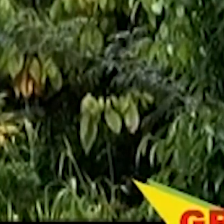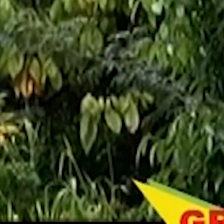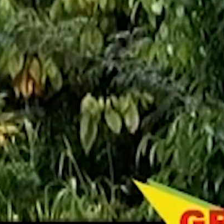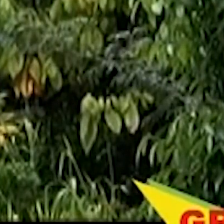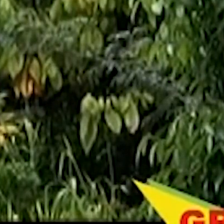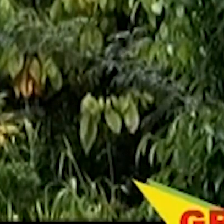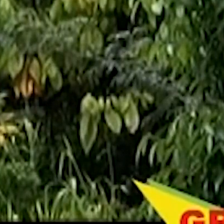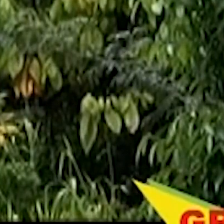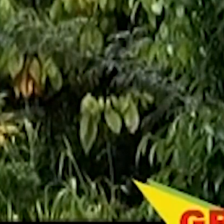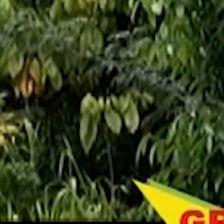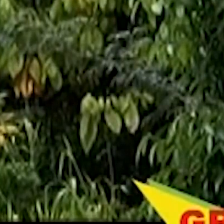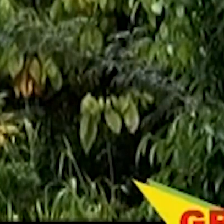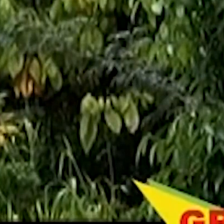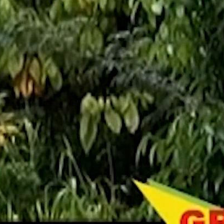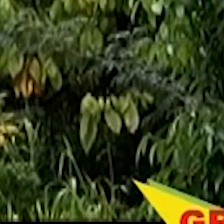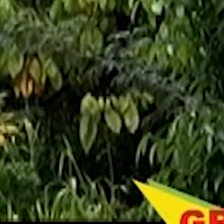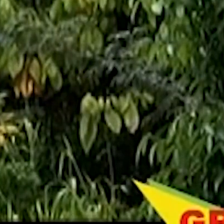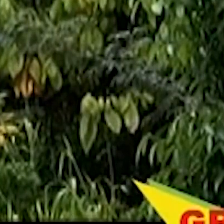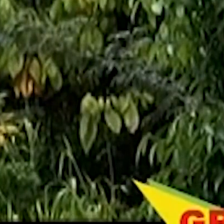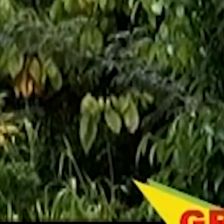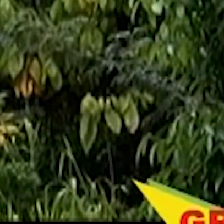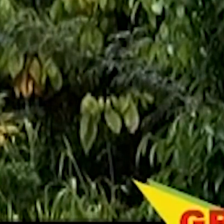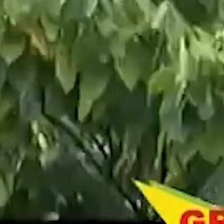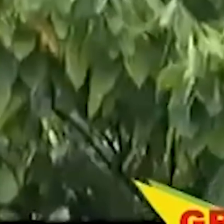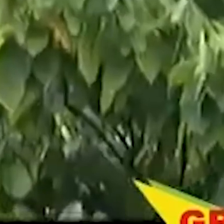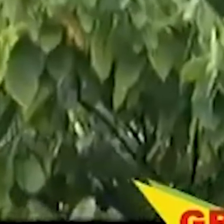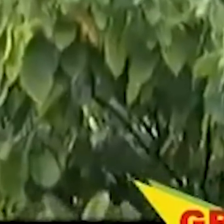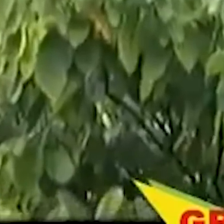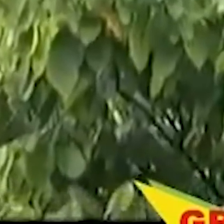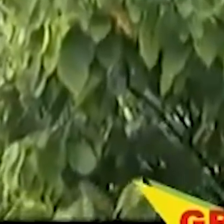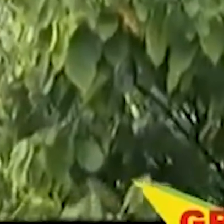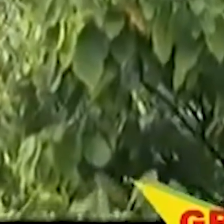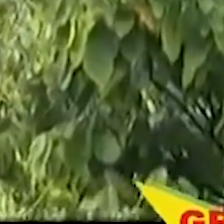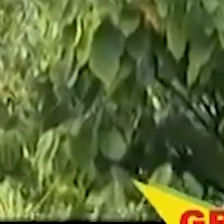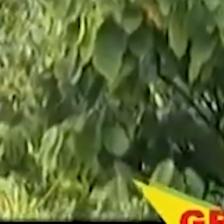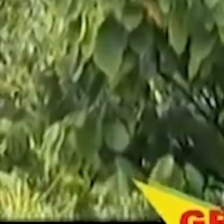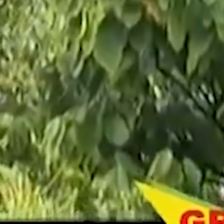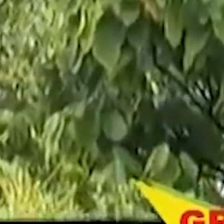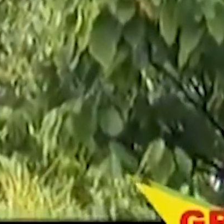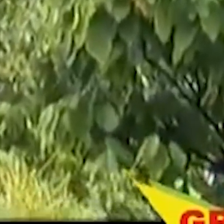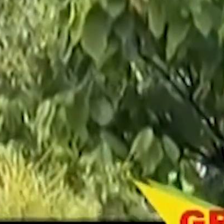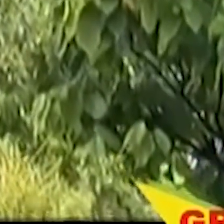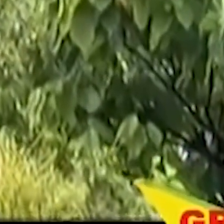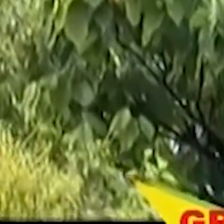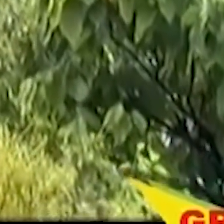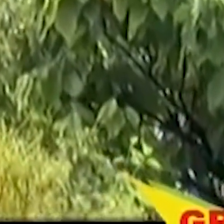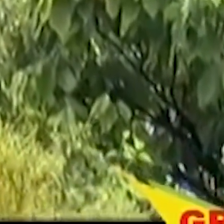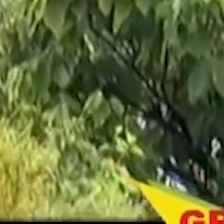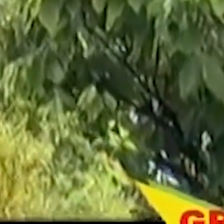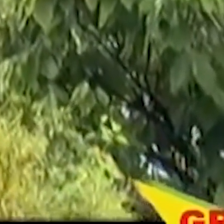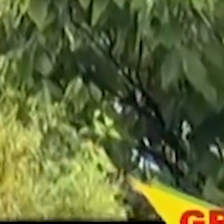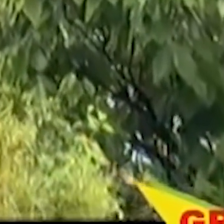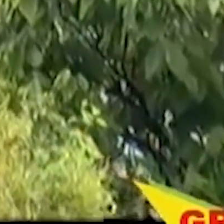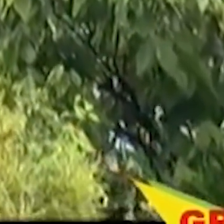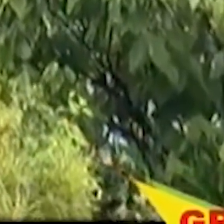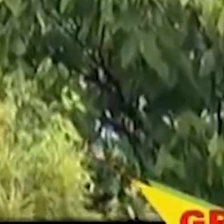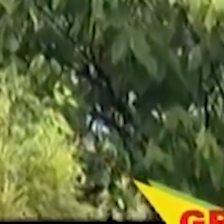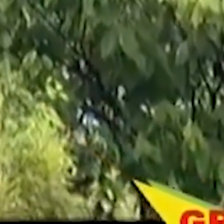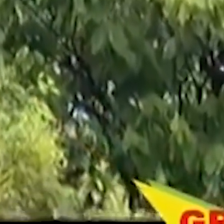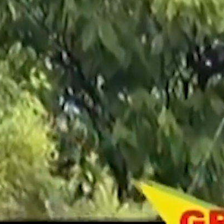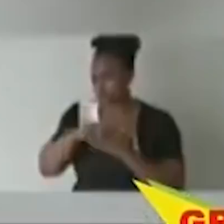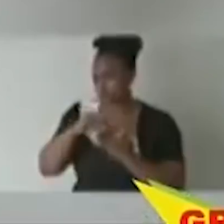broadly stated that the 2035 plan is included in their strategies and programs. It is found lacking in the